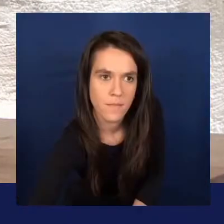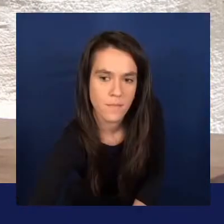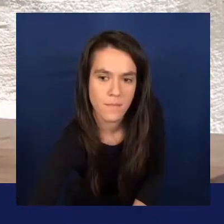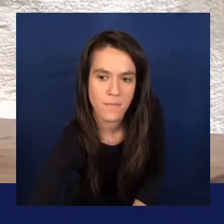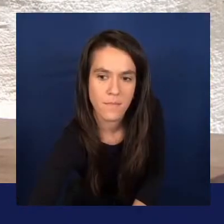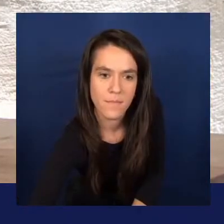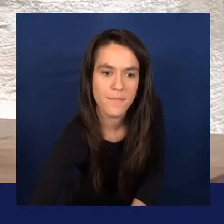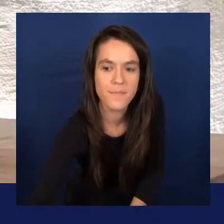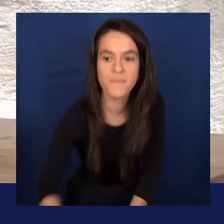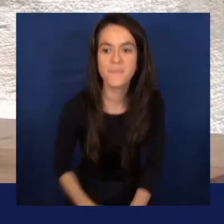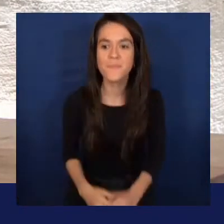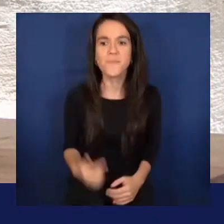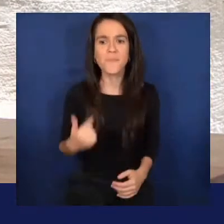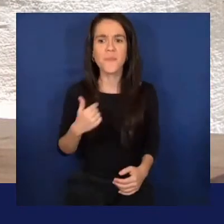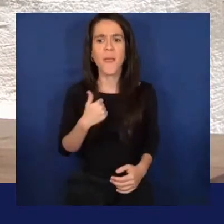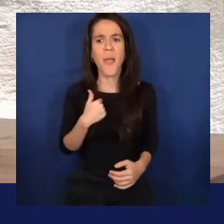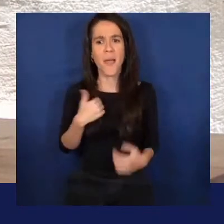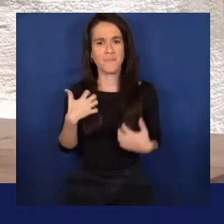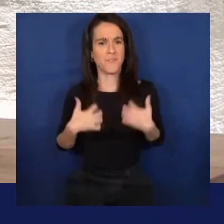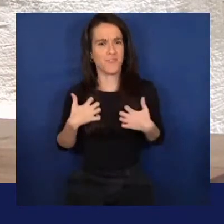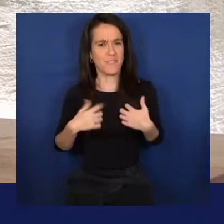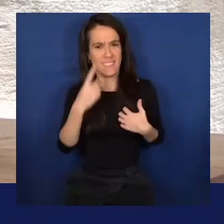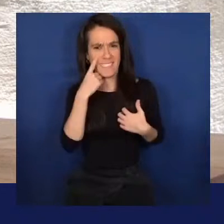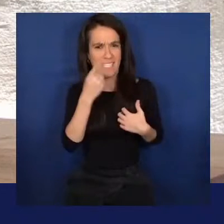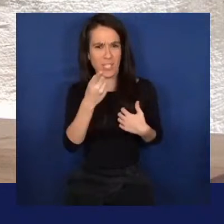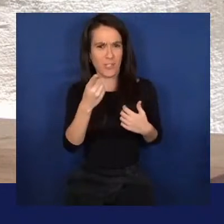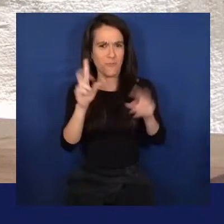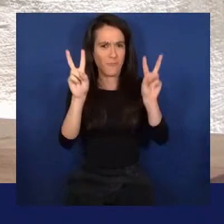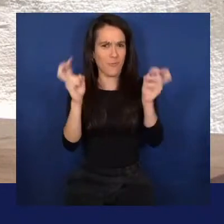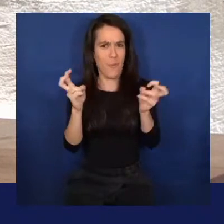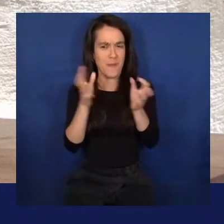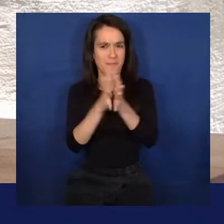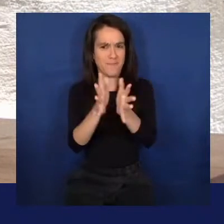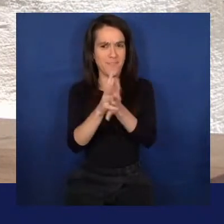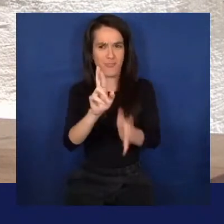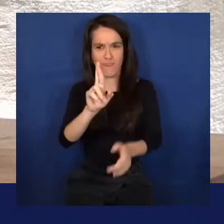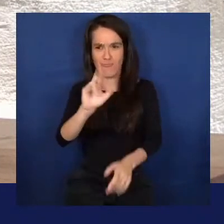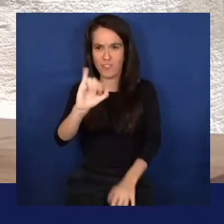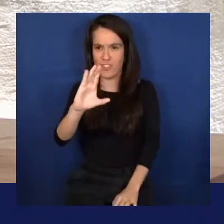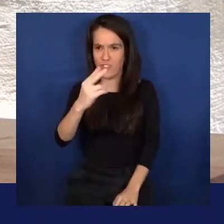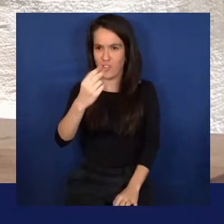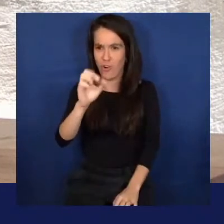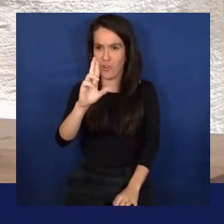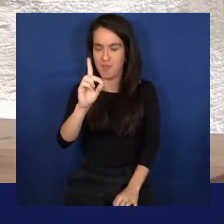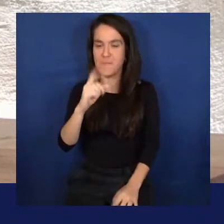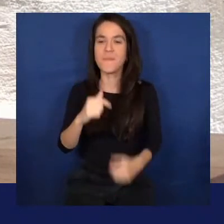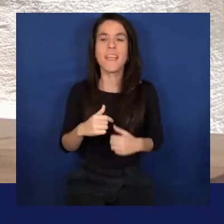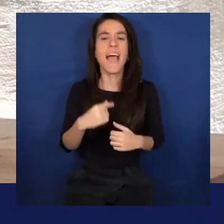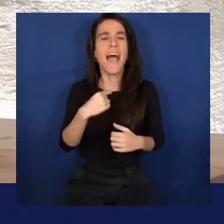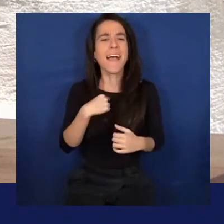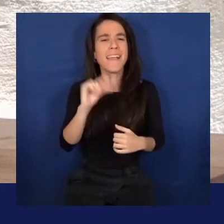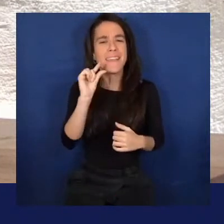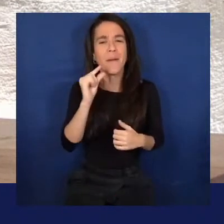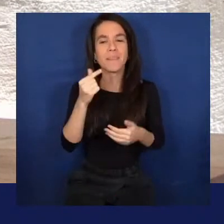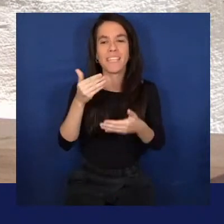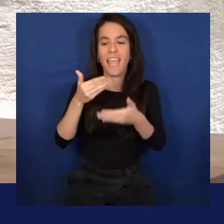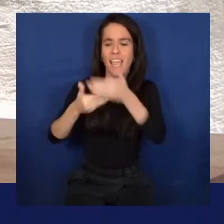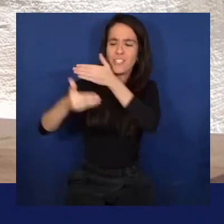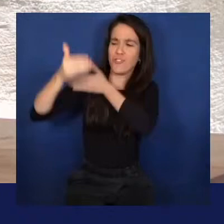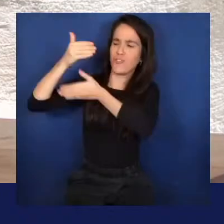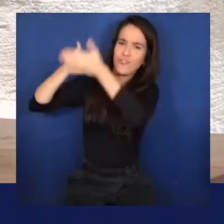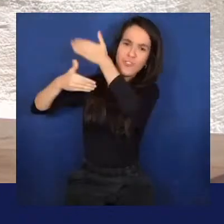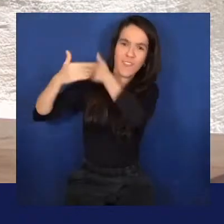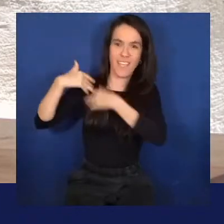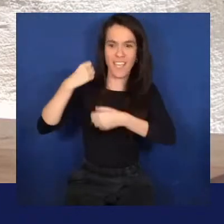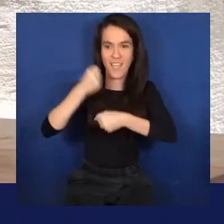not at all. You should see the set that we have Well, over here. I find we're myself doing running, history work a like lot these laptops, days, but not then only the around